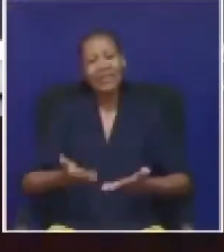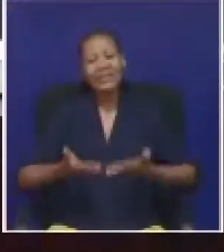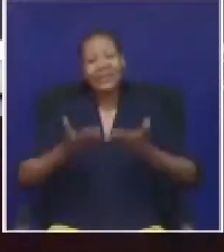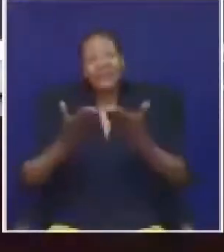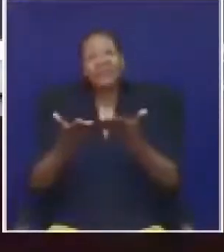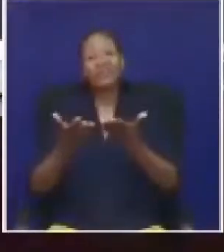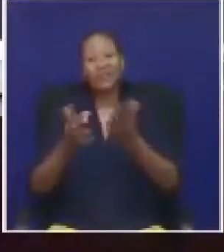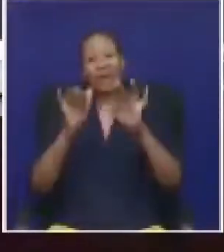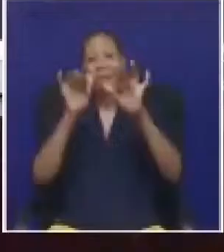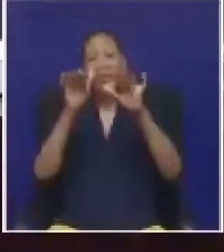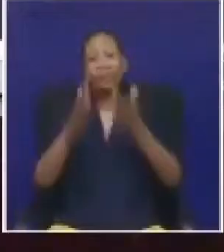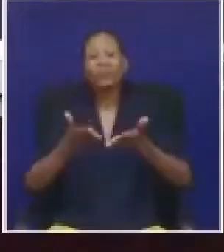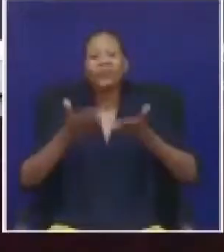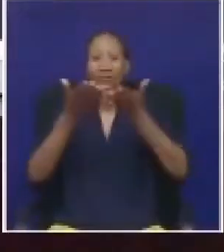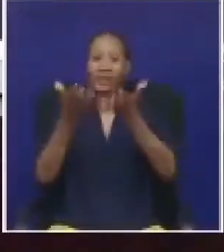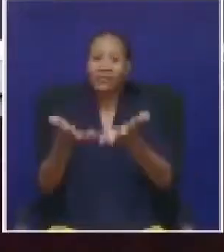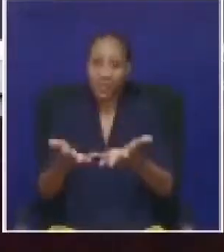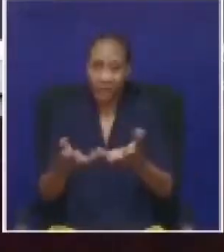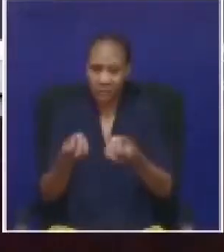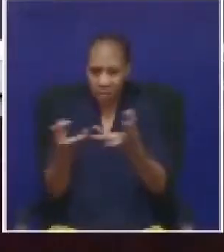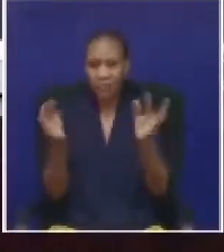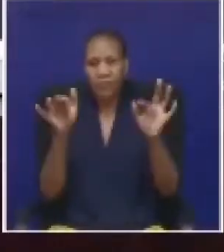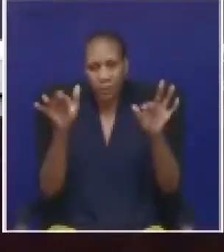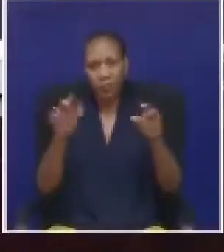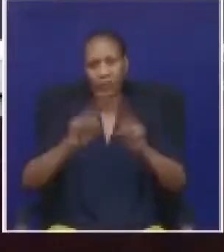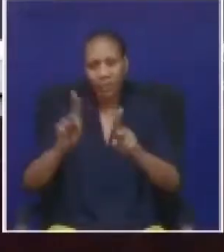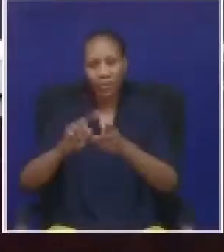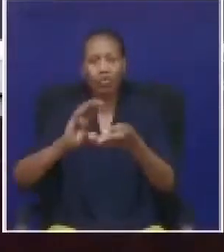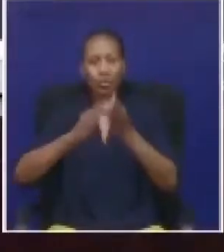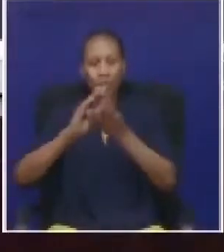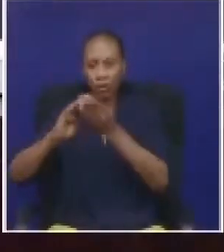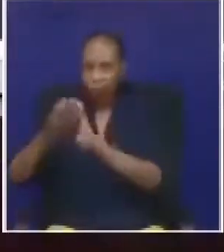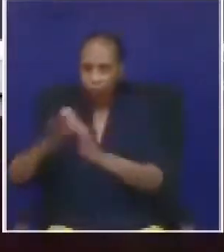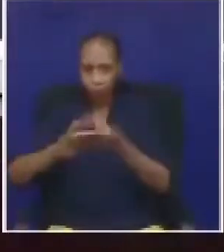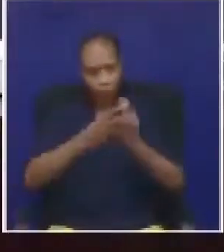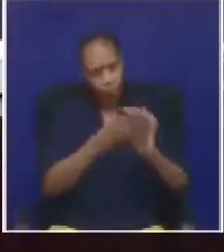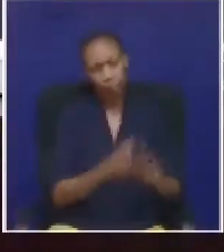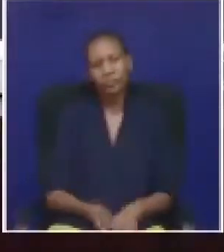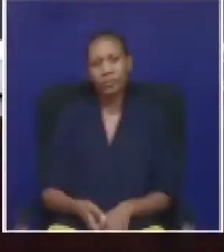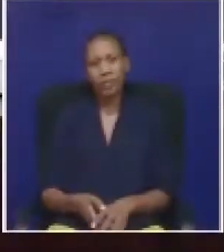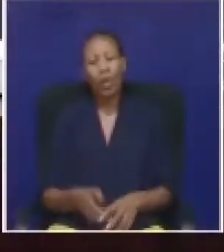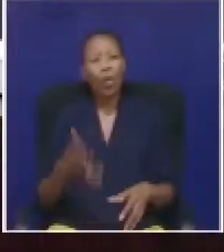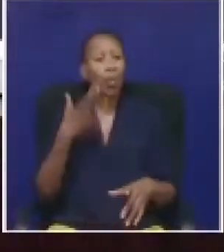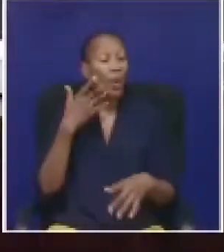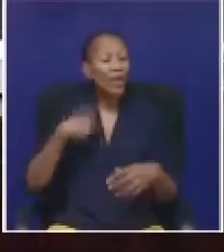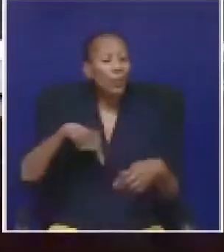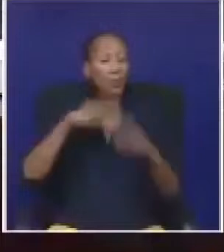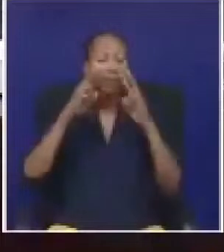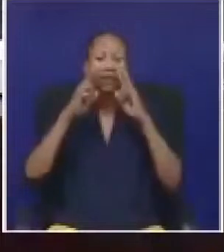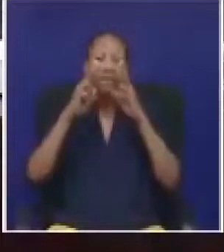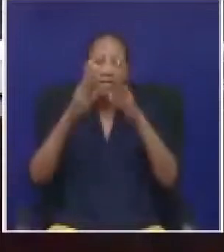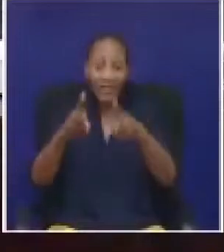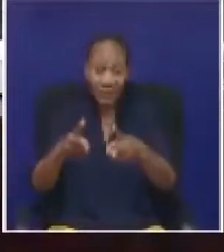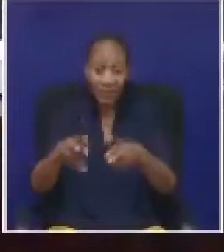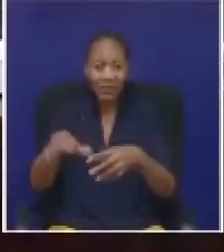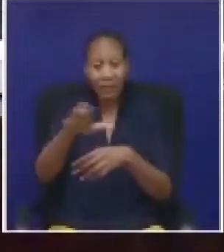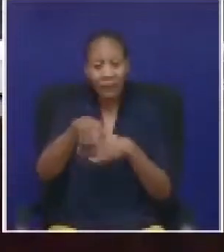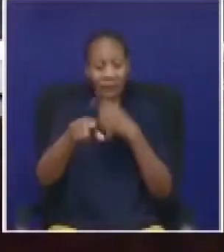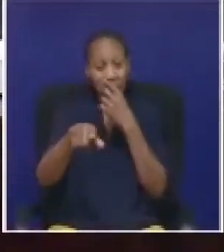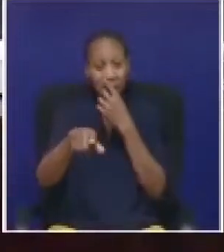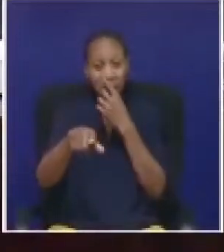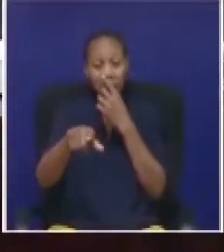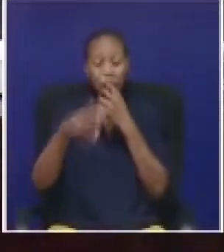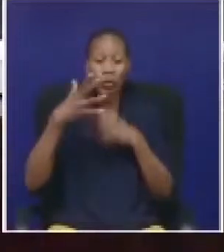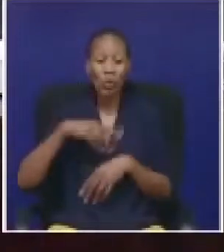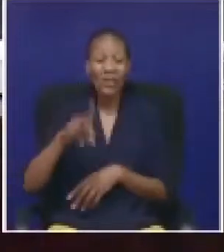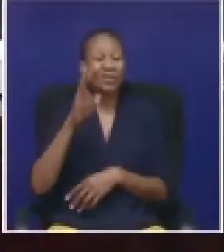public services to communities. This visit was in response to service